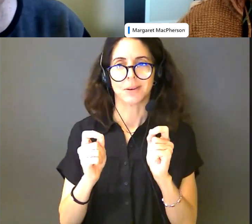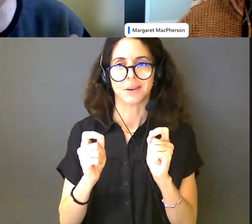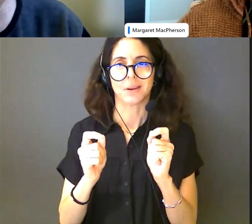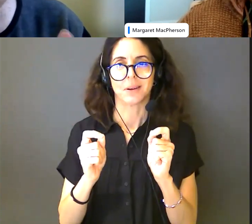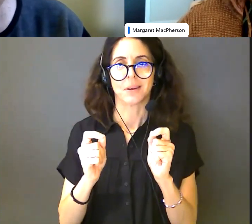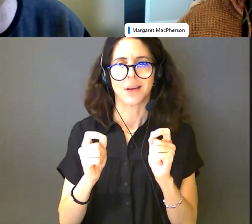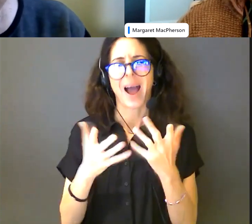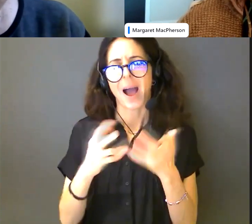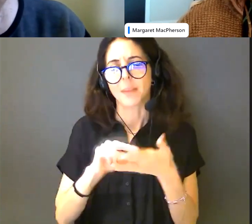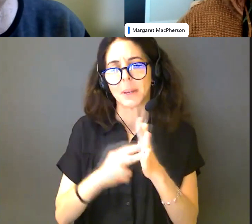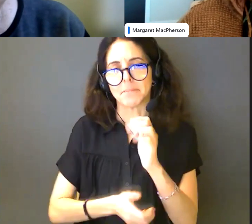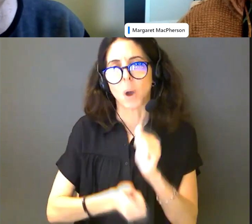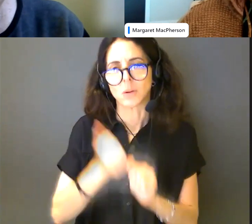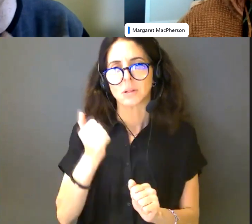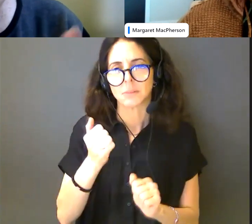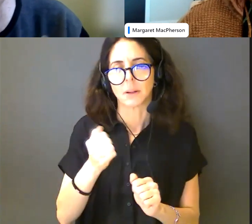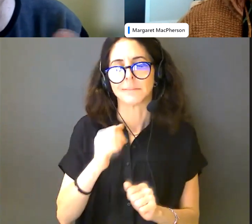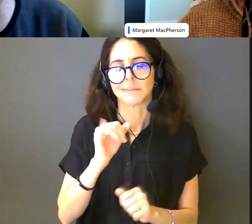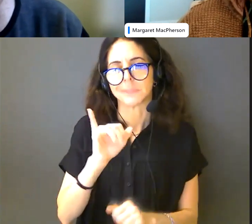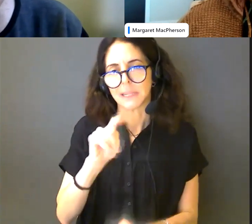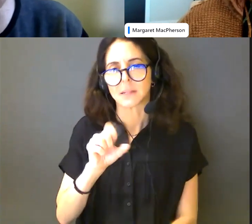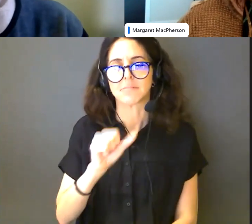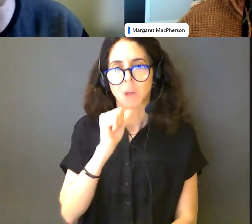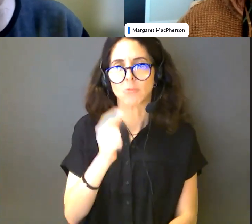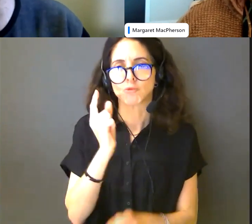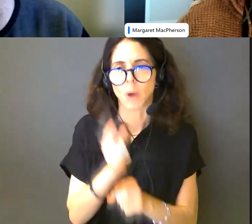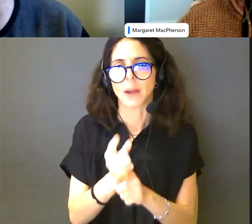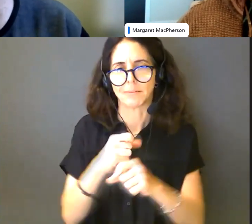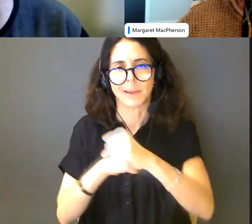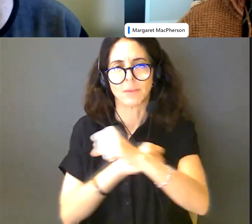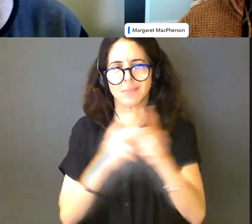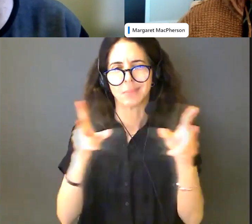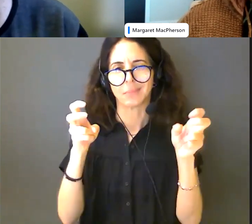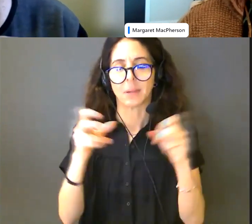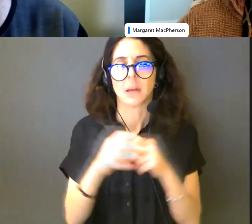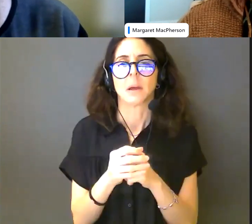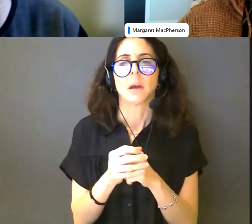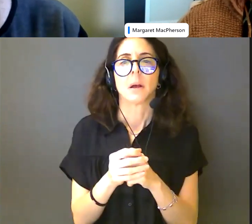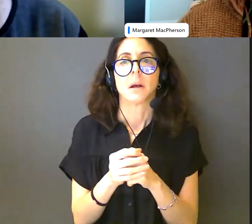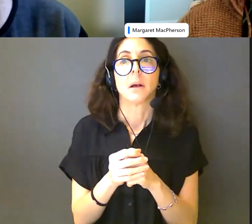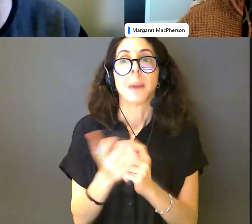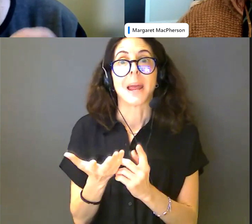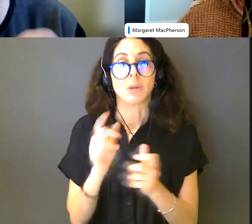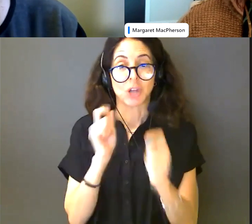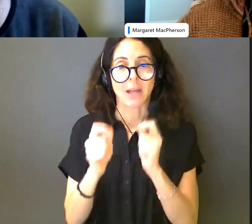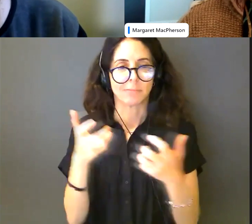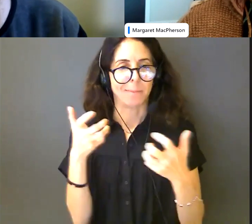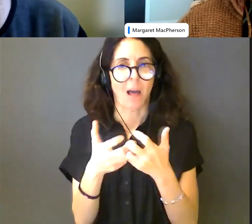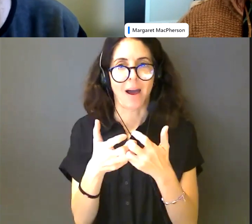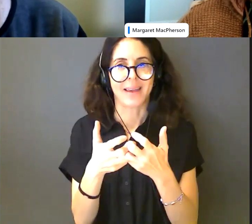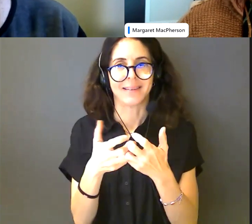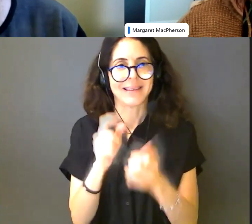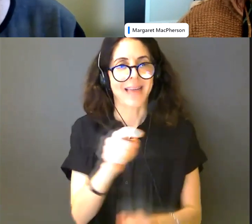the most of it's around the It's Not Right basis, so that it's relevant to them. And then we train